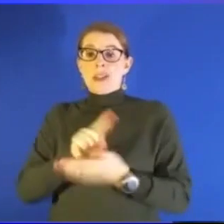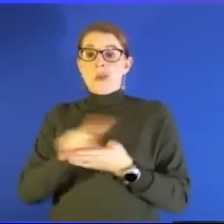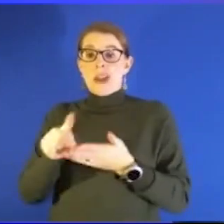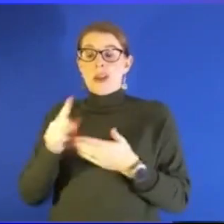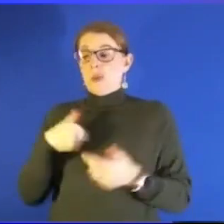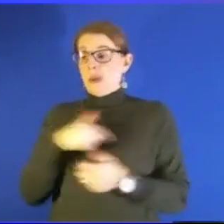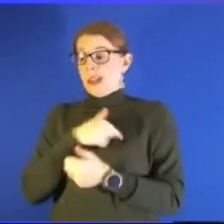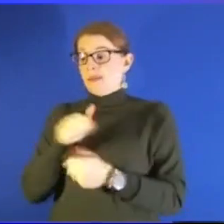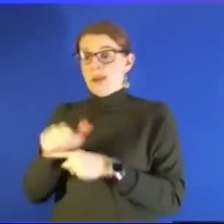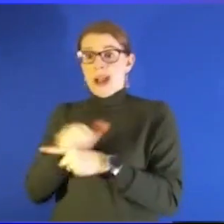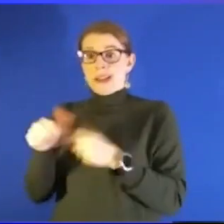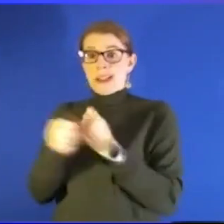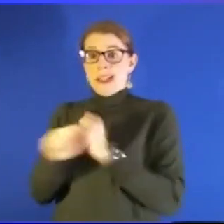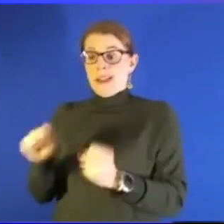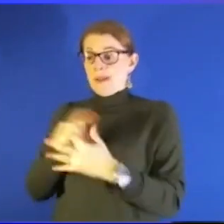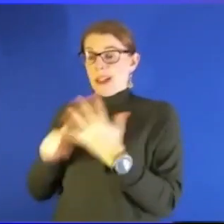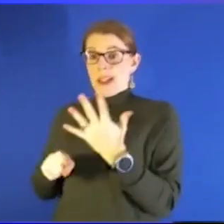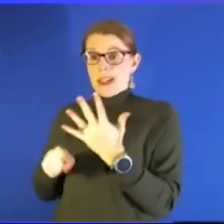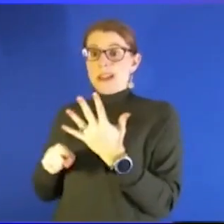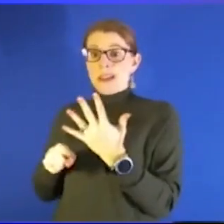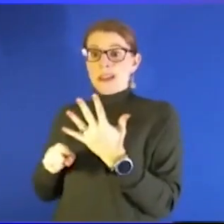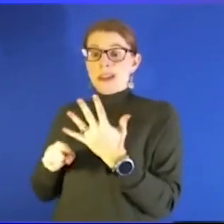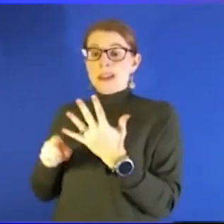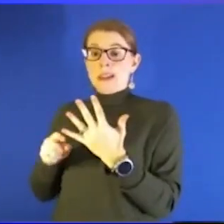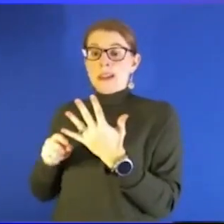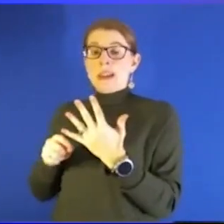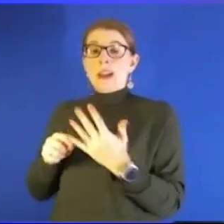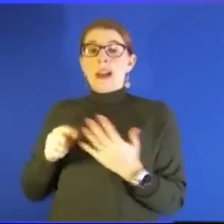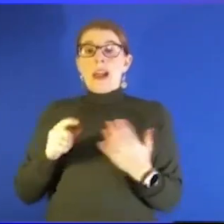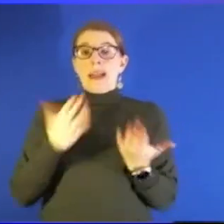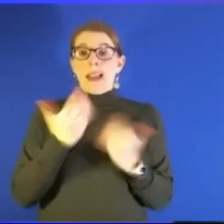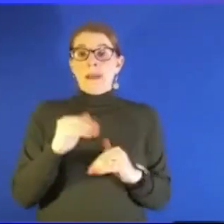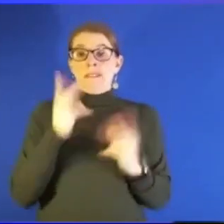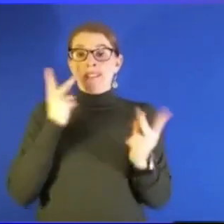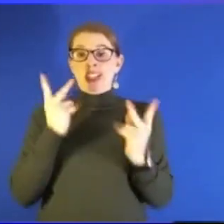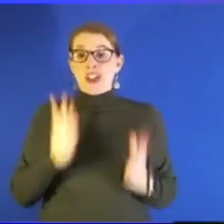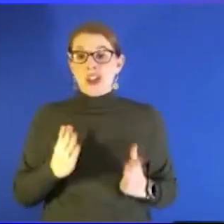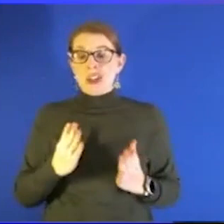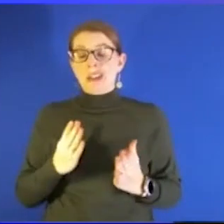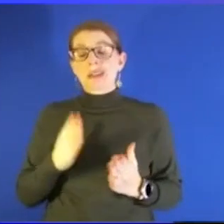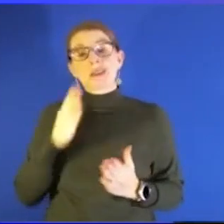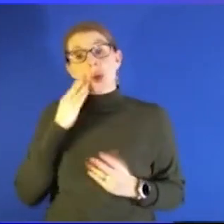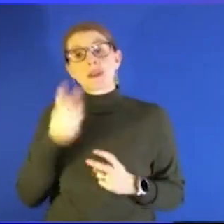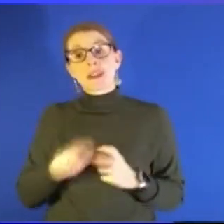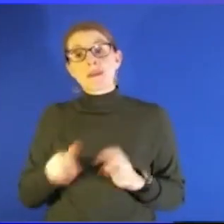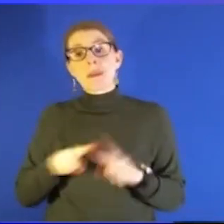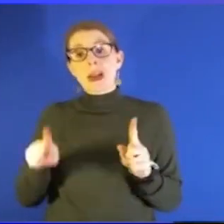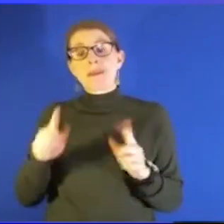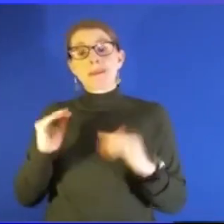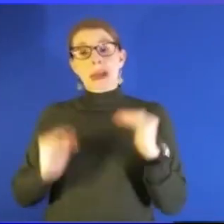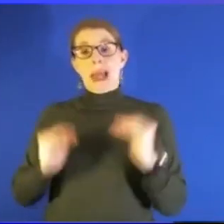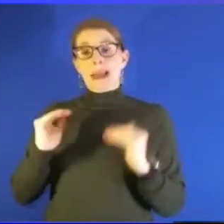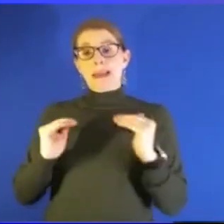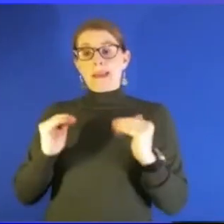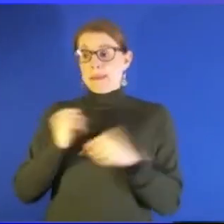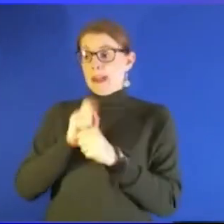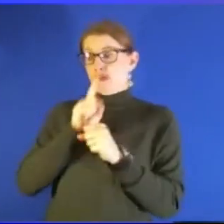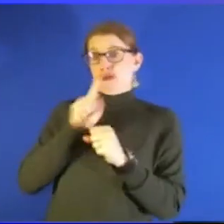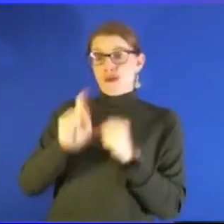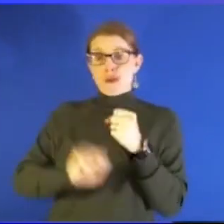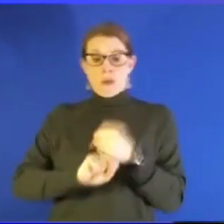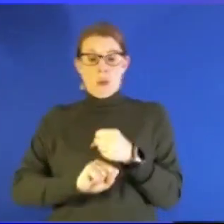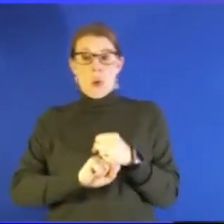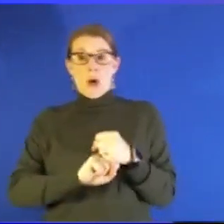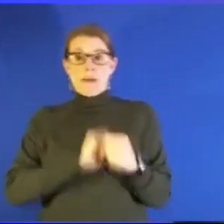patients, we're limiting visitors. That's a hard thing to do, but we also know that there's a balance between making sure that we can support patients,